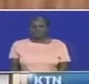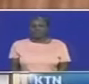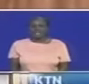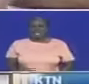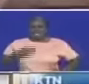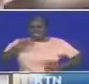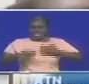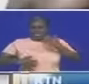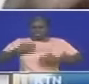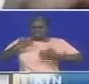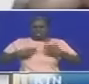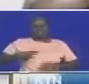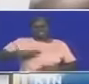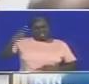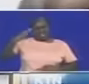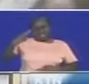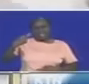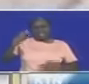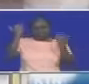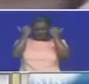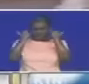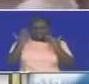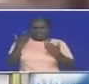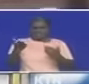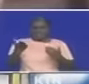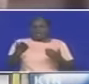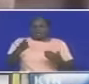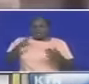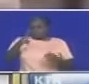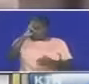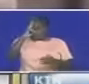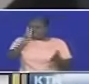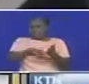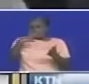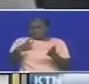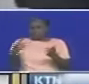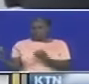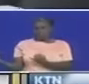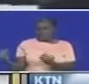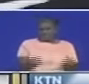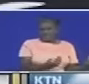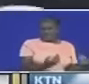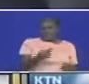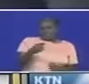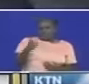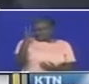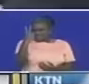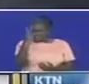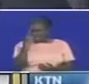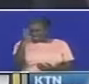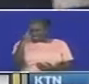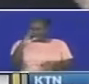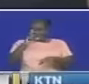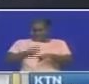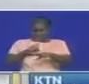Emotions ran high at the High Court in Mombasa in a case where police failed to produce a terror suspect they had arrested during the raid on a mosque